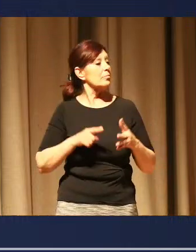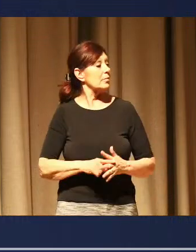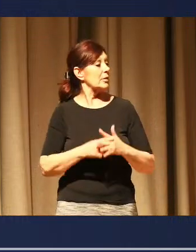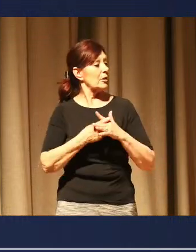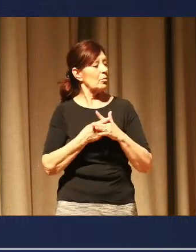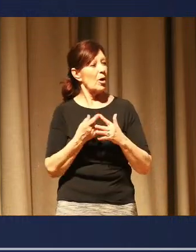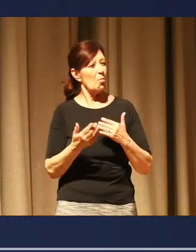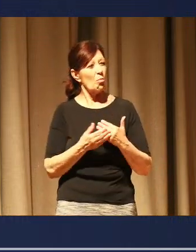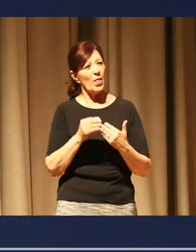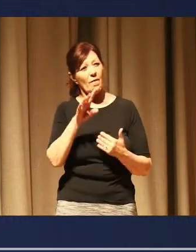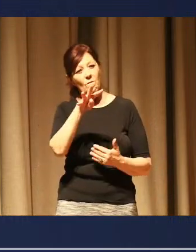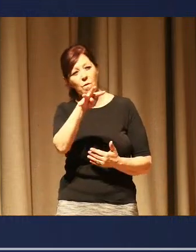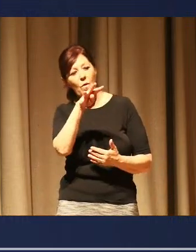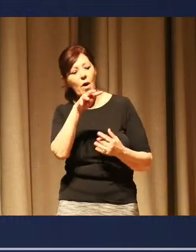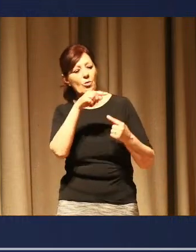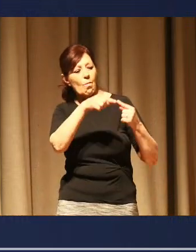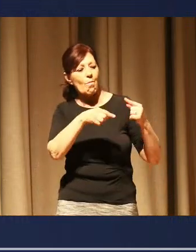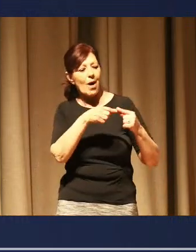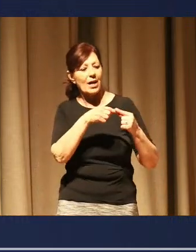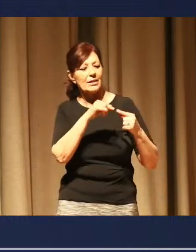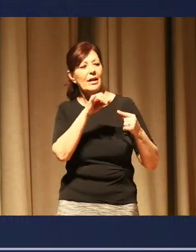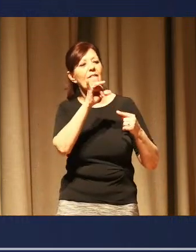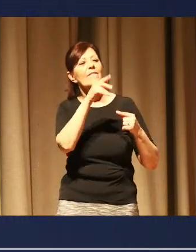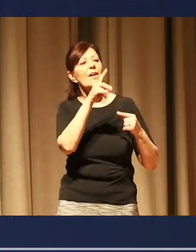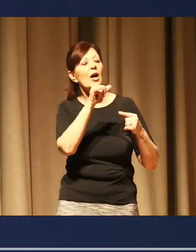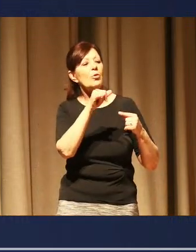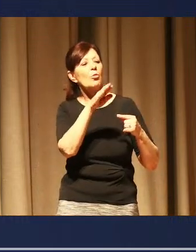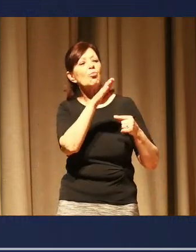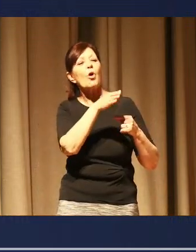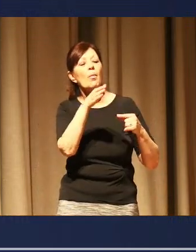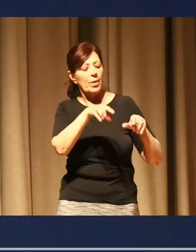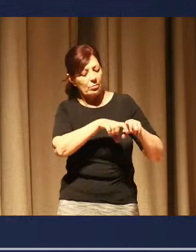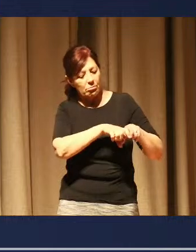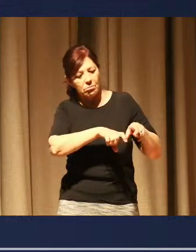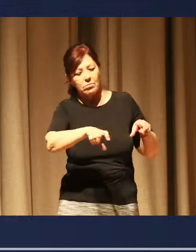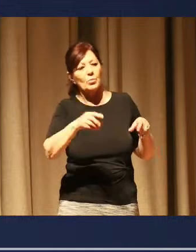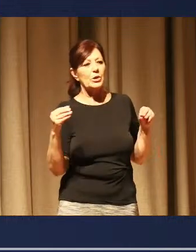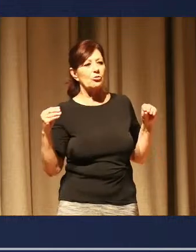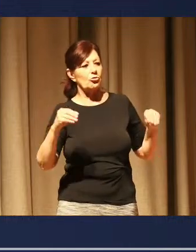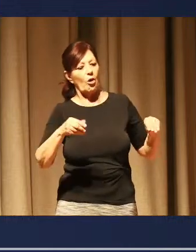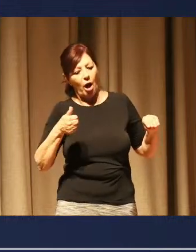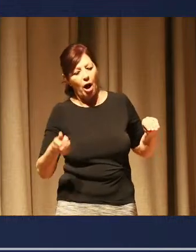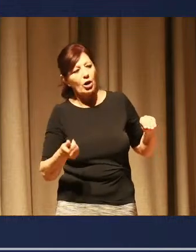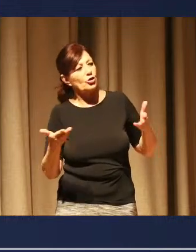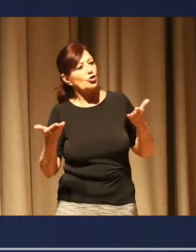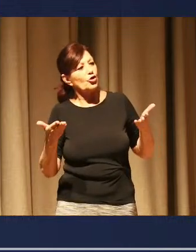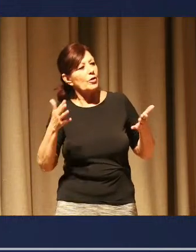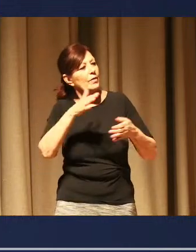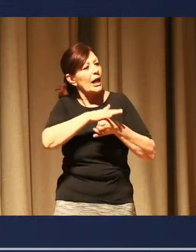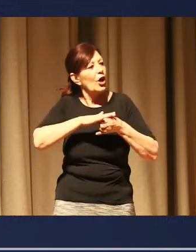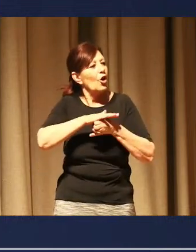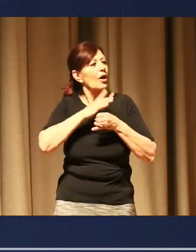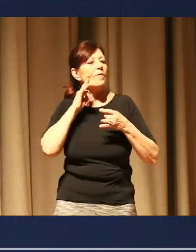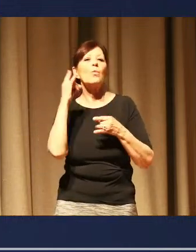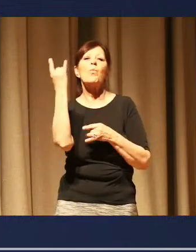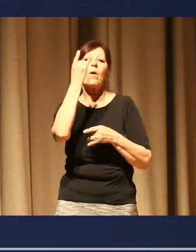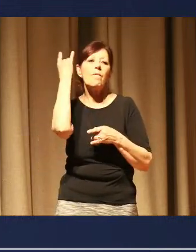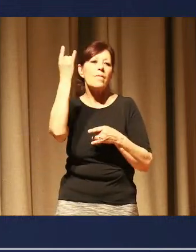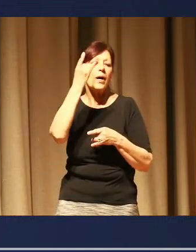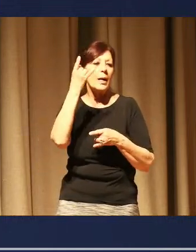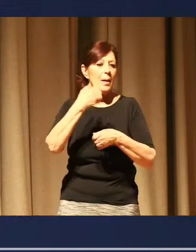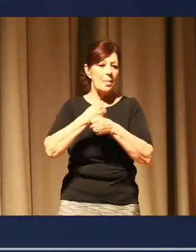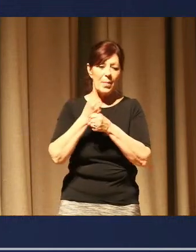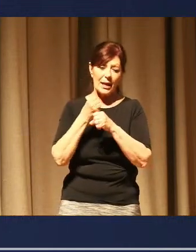than 400 miles of fiber and broadband infrastructure will be installed in the county's underserved areas. Building